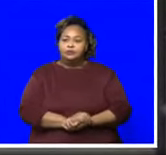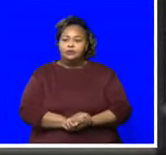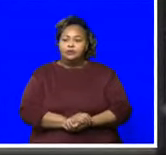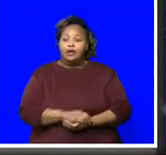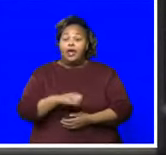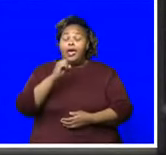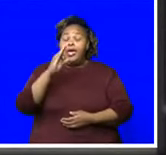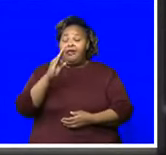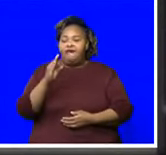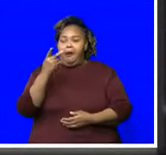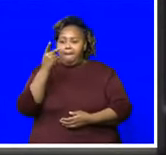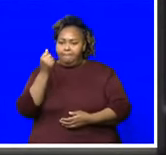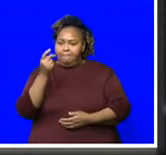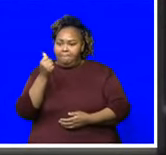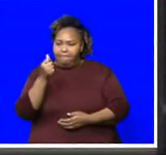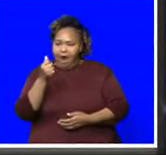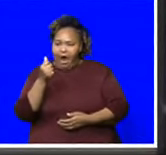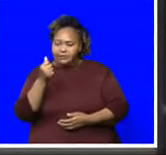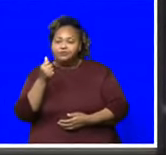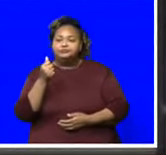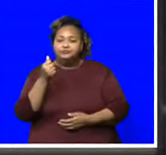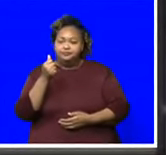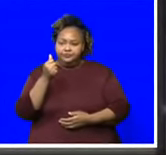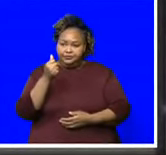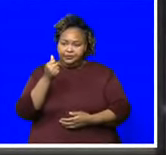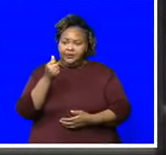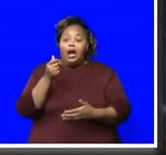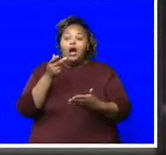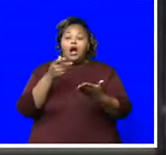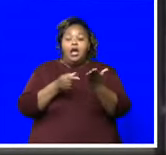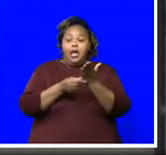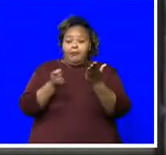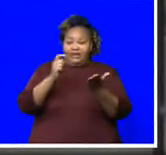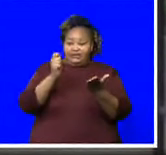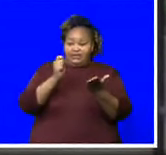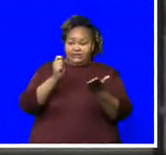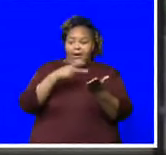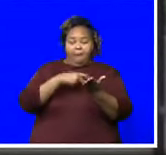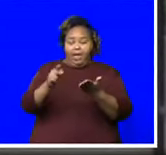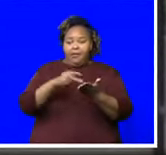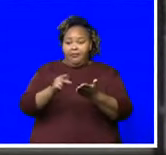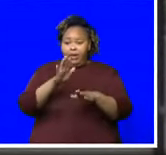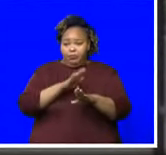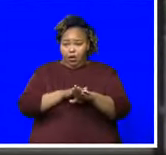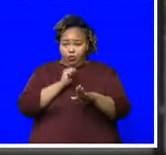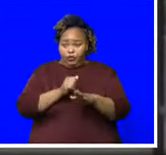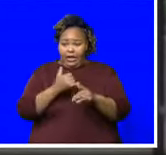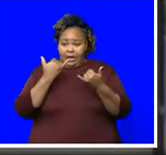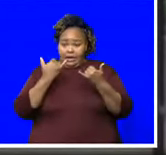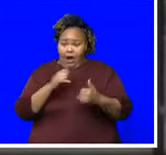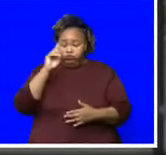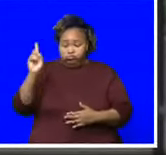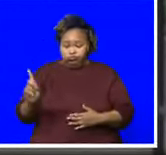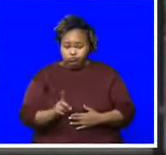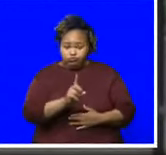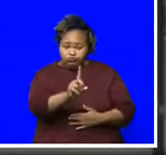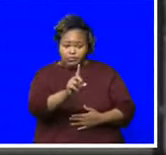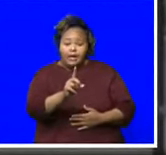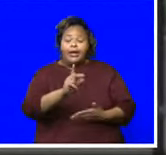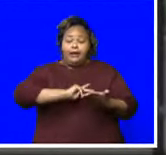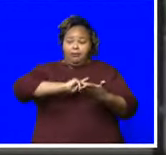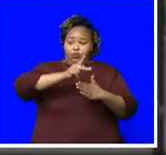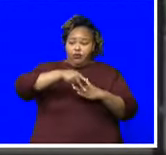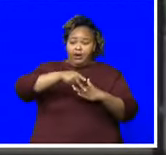unalo lithuba lokuthi utekithi ubhalise ubhalisele lo hlelo so that at the end of the day na ubhadala